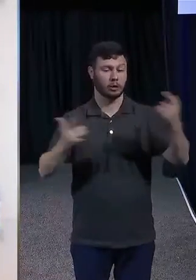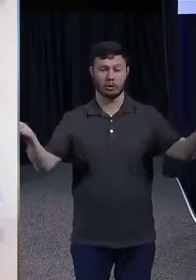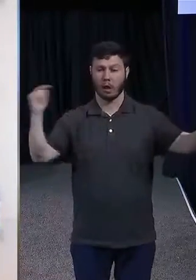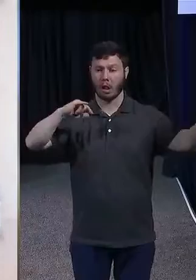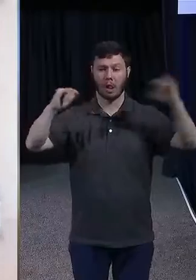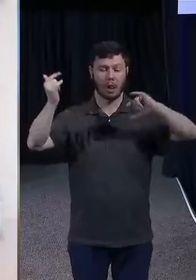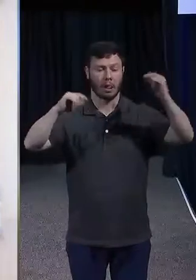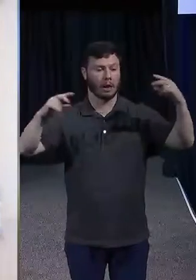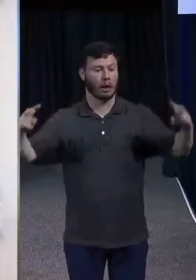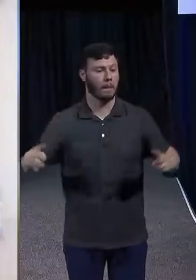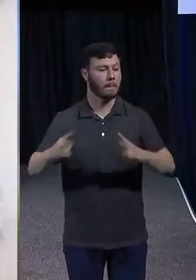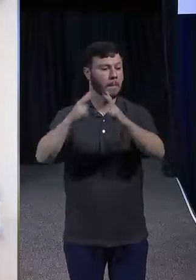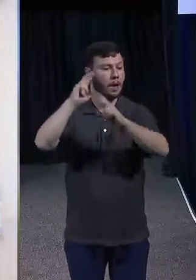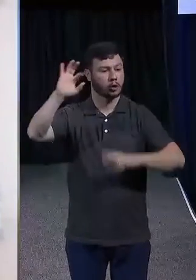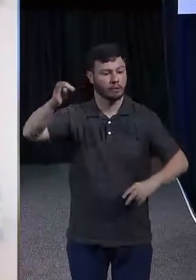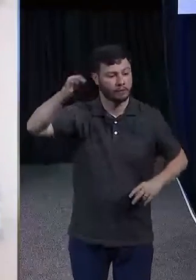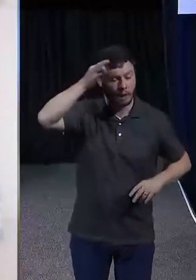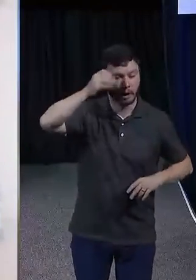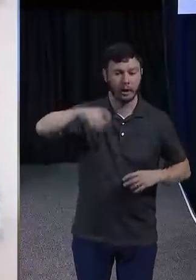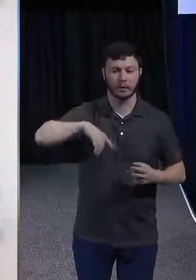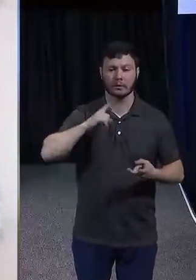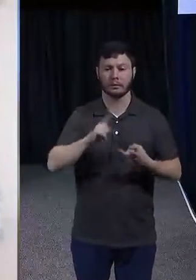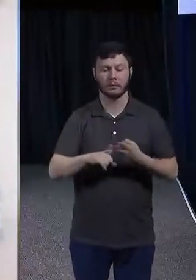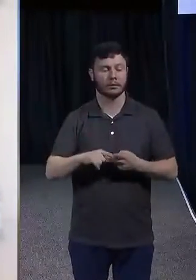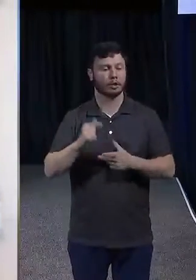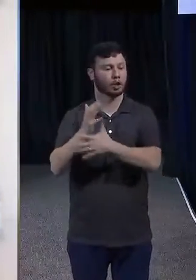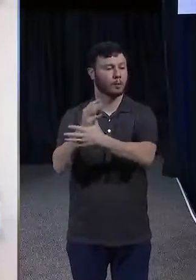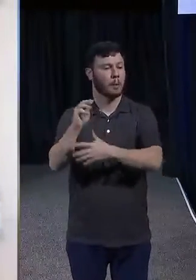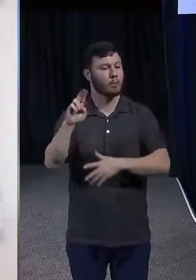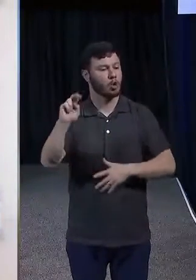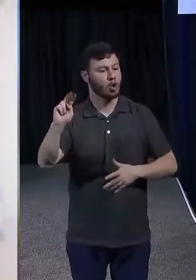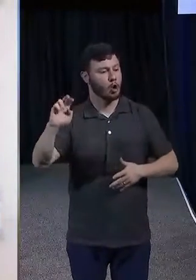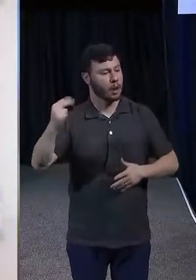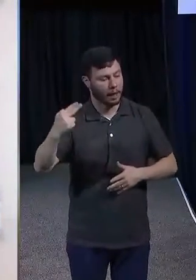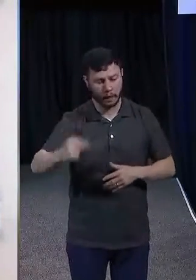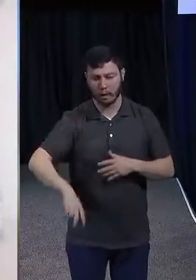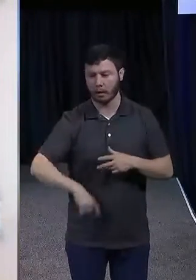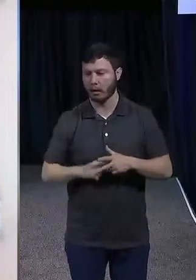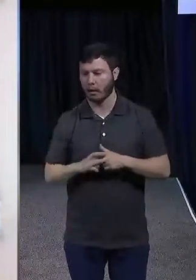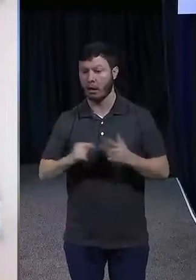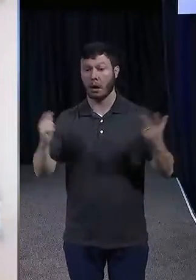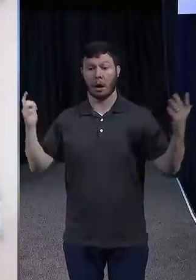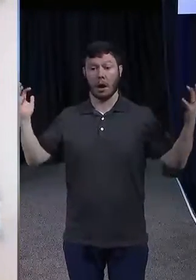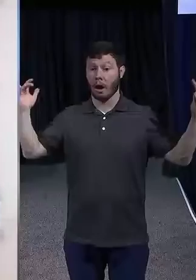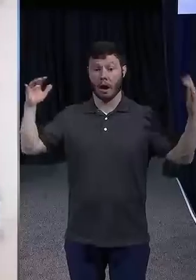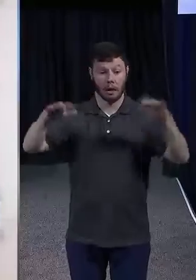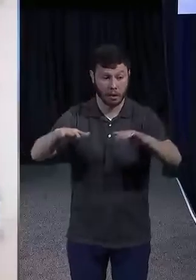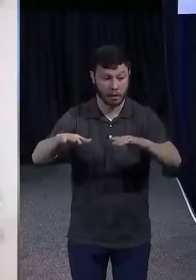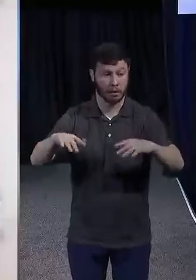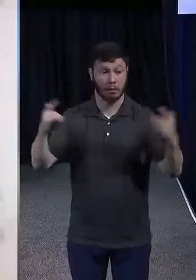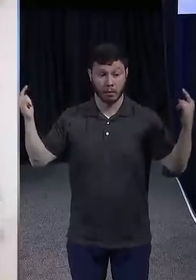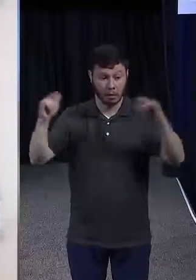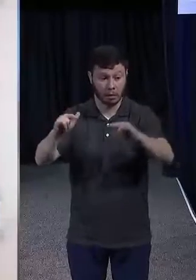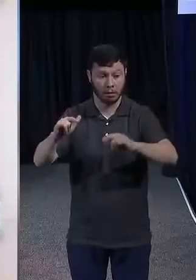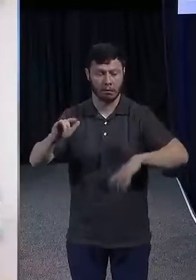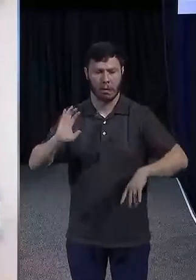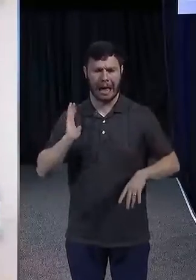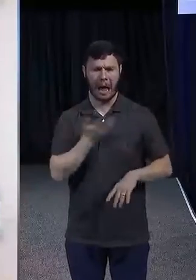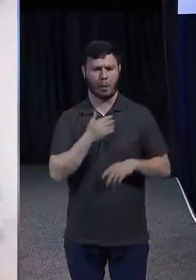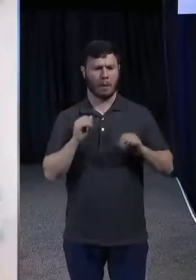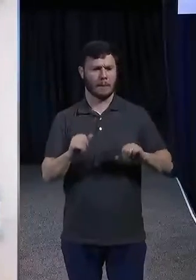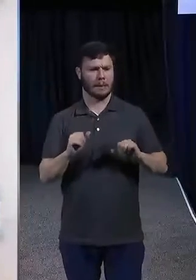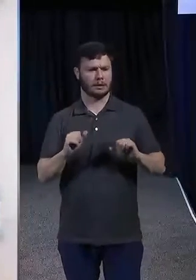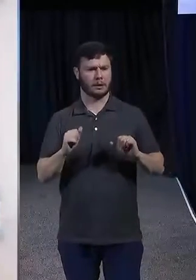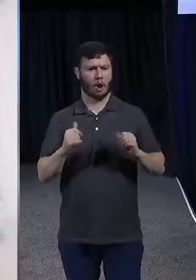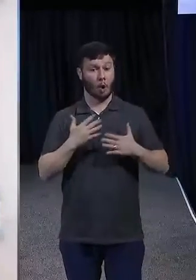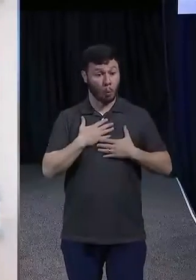France, or Munich, Germany, our ability, our willingness to accommodate